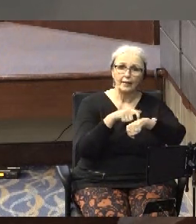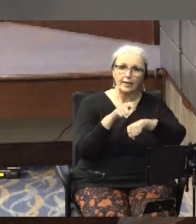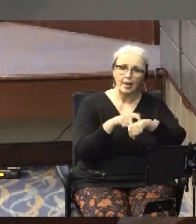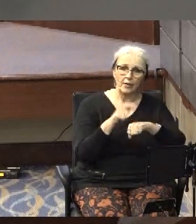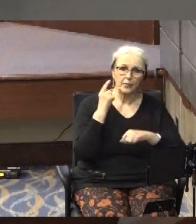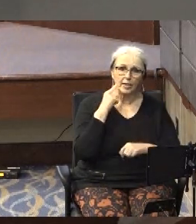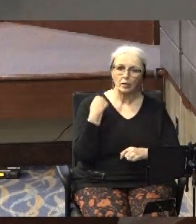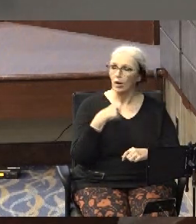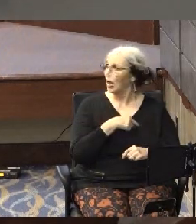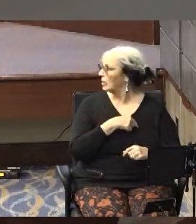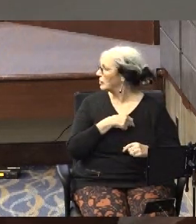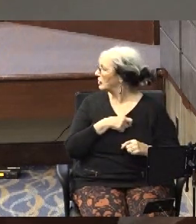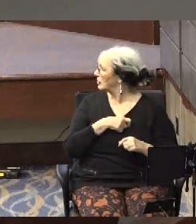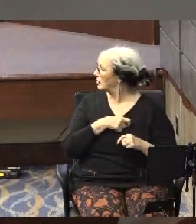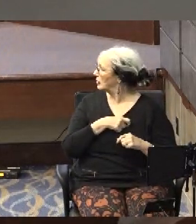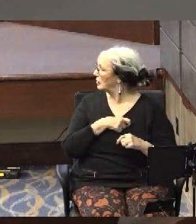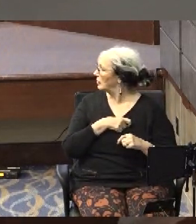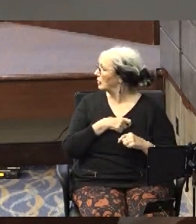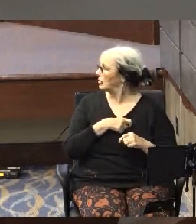Pro Tem and council members.